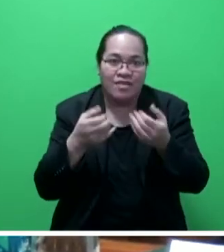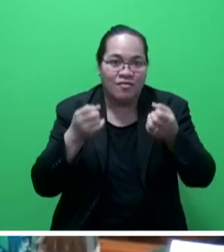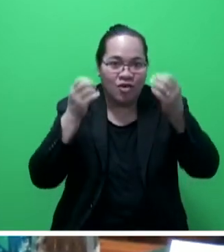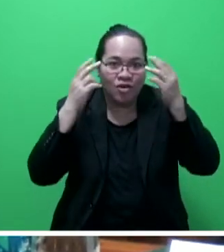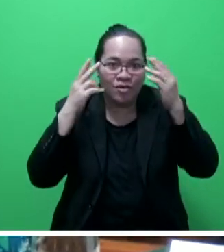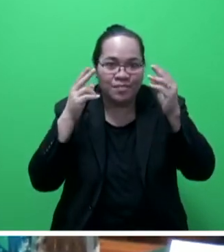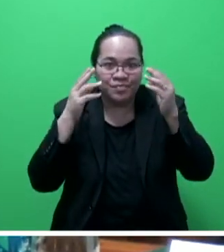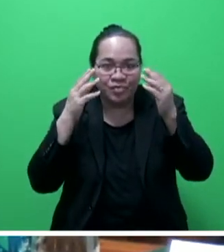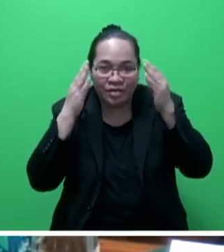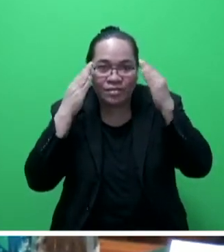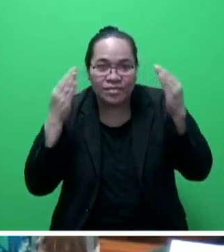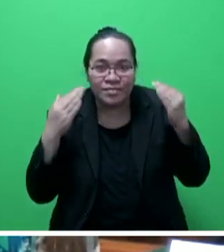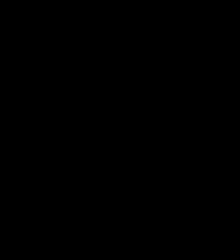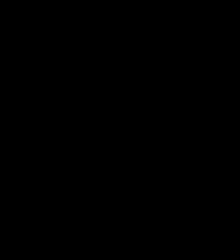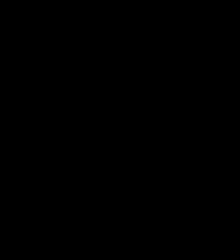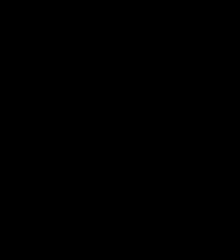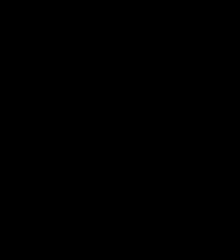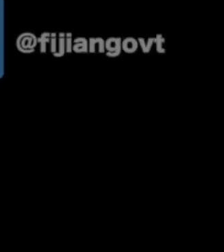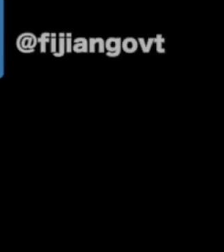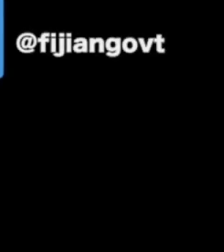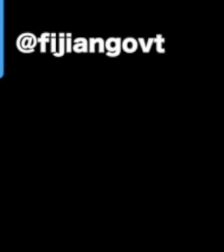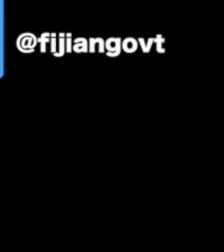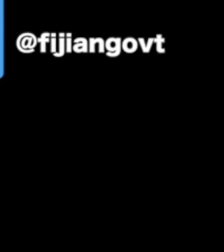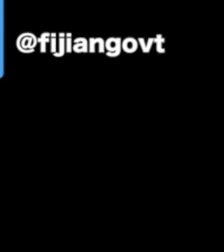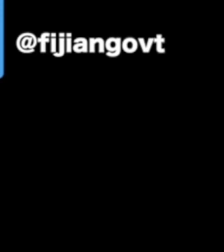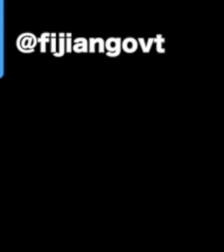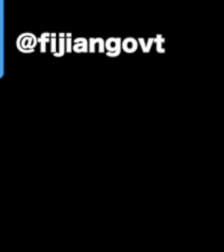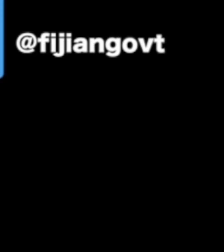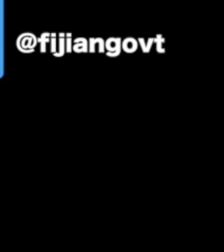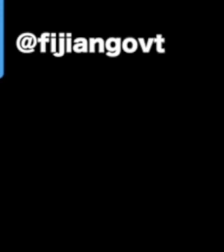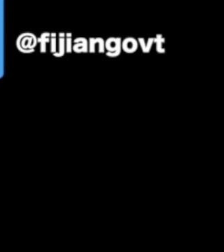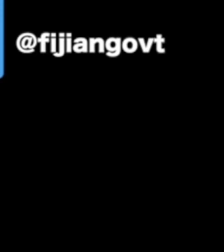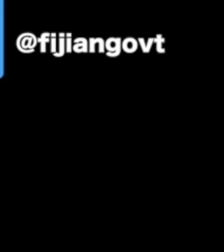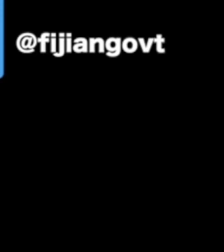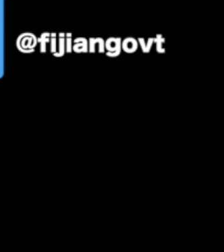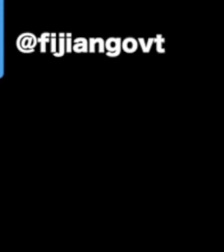to respond to this question. Thank you, Honourable Minister, for